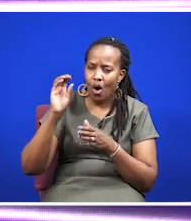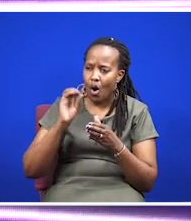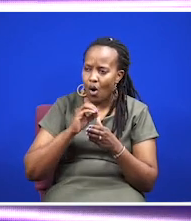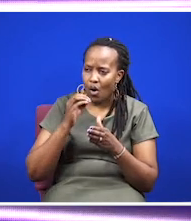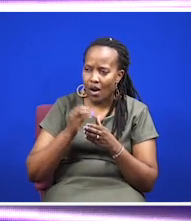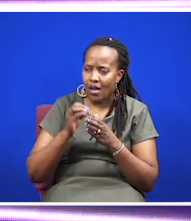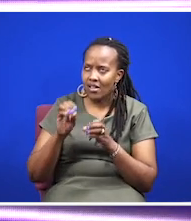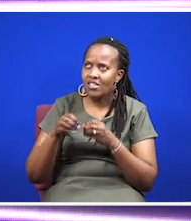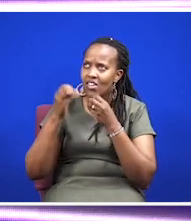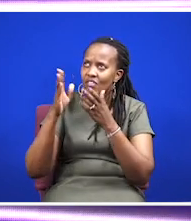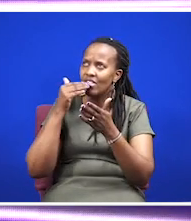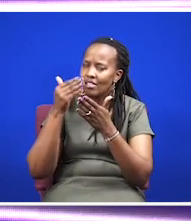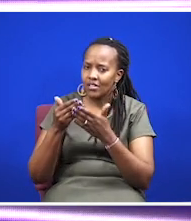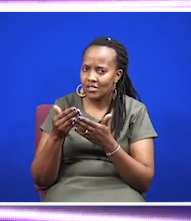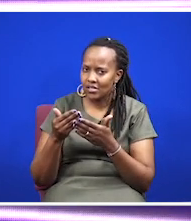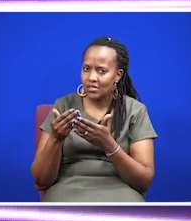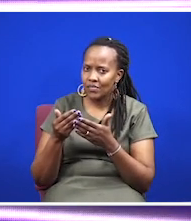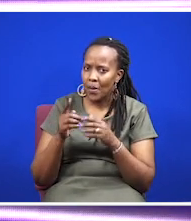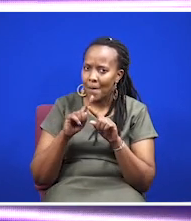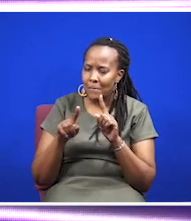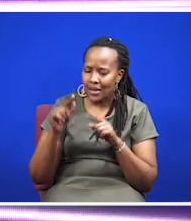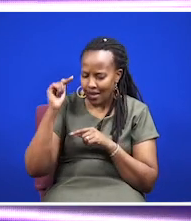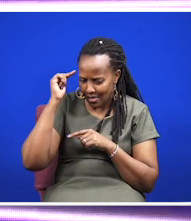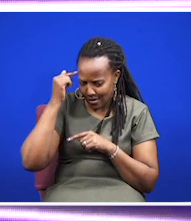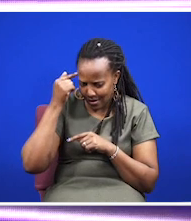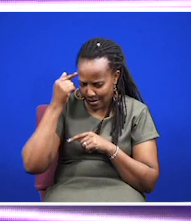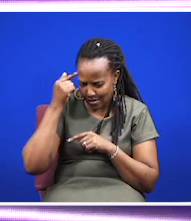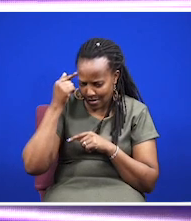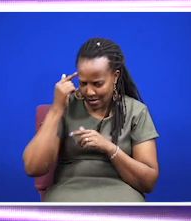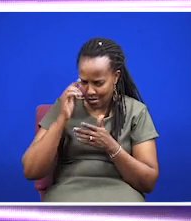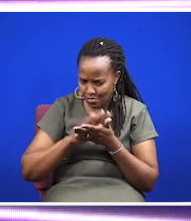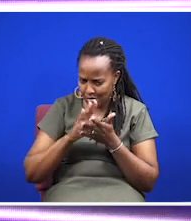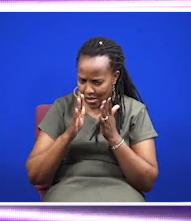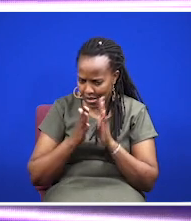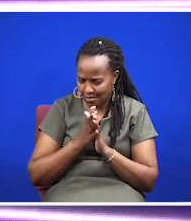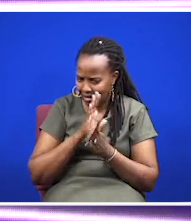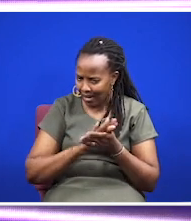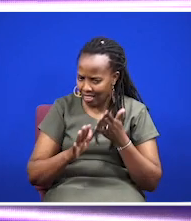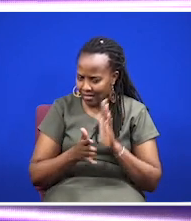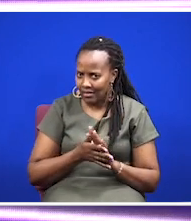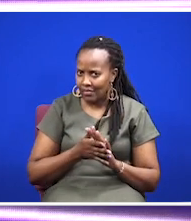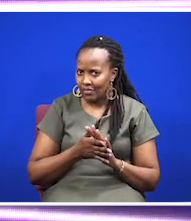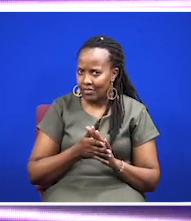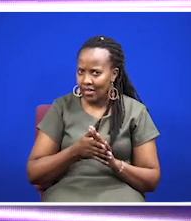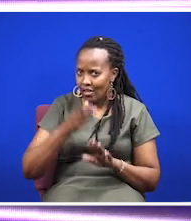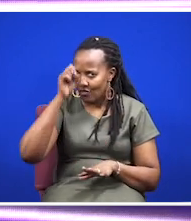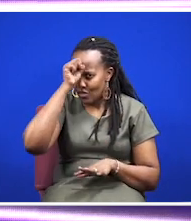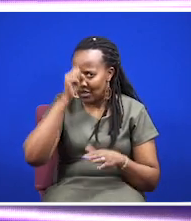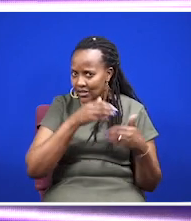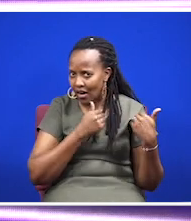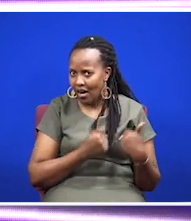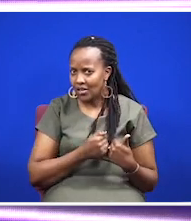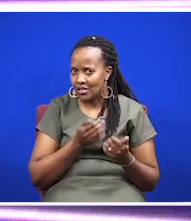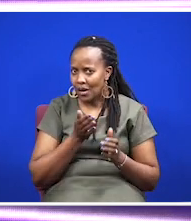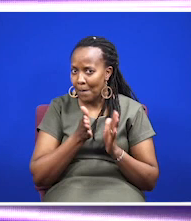Him. But their thinking became futile and their foolish hearts were darkened." And it continues